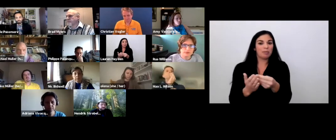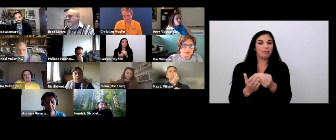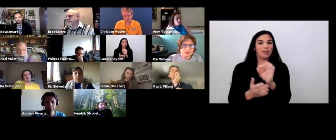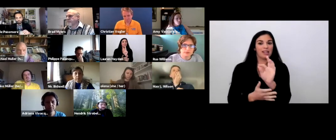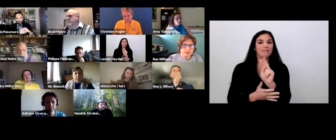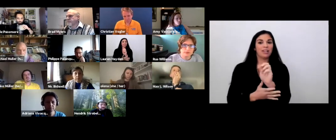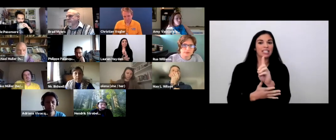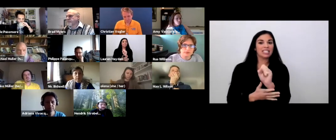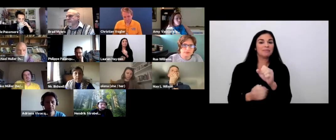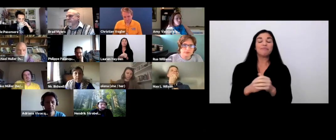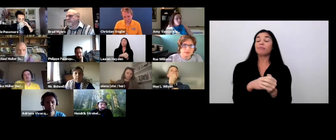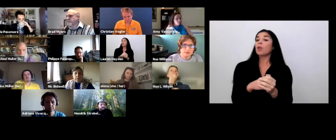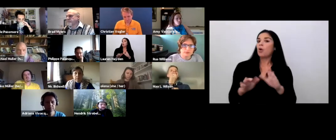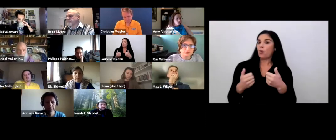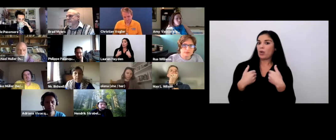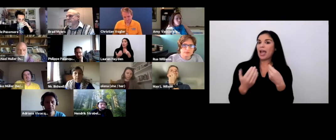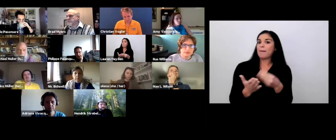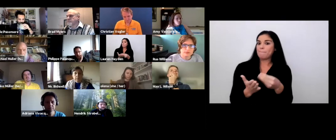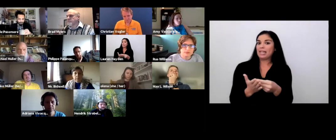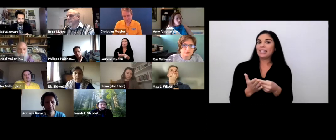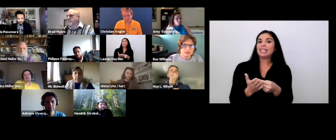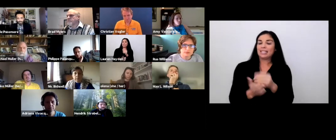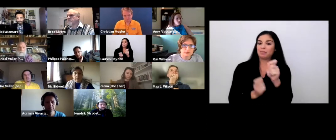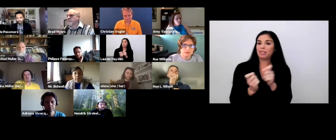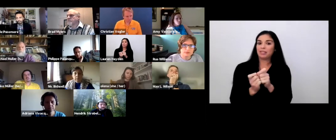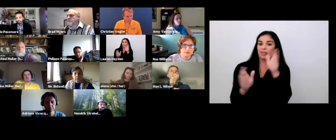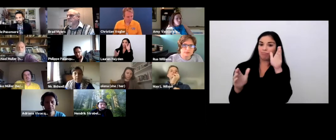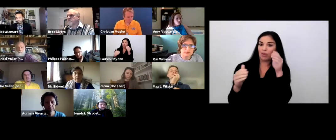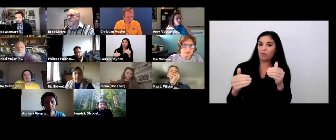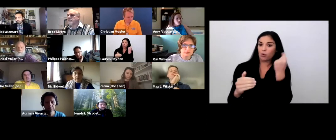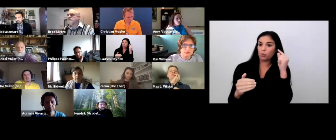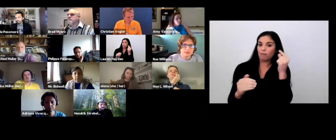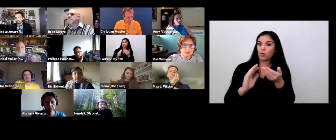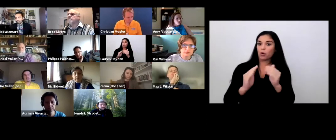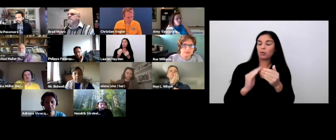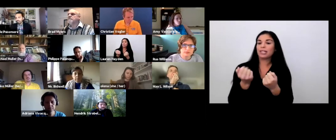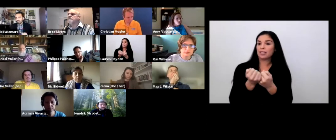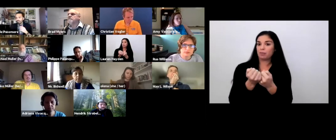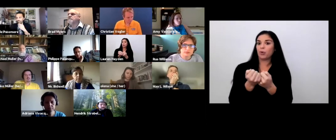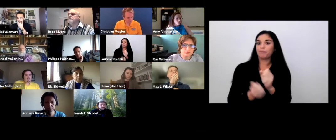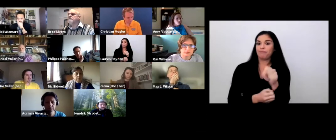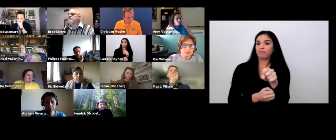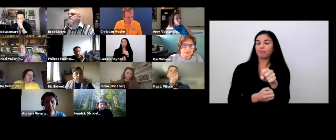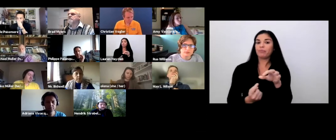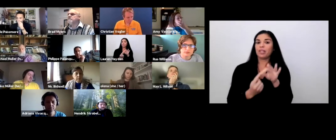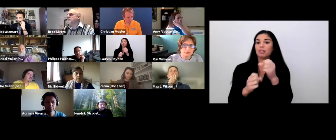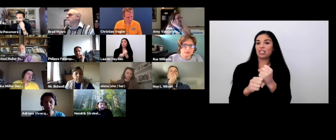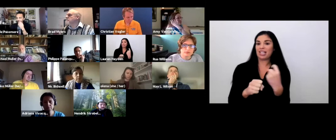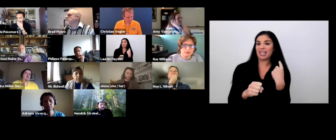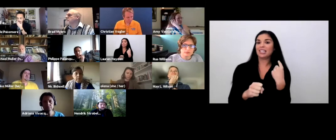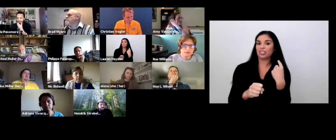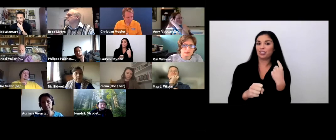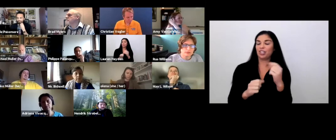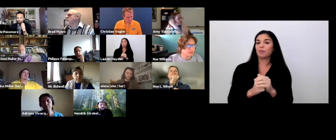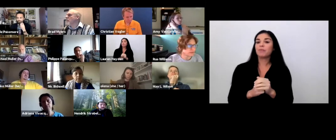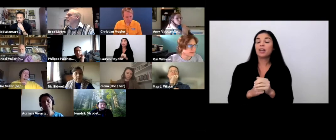have quite a bit of money devoted to community support, especially last year. And for the ongoing year, we